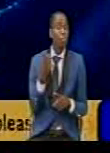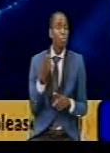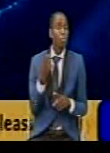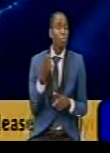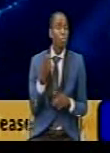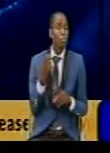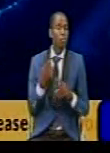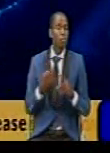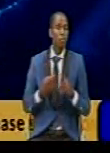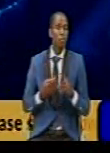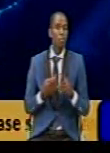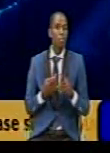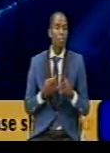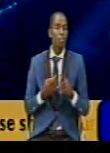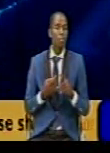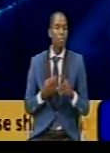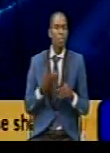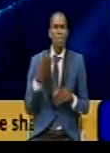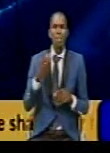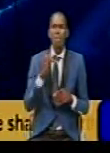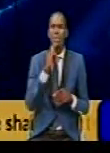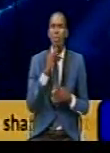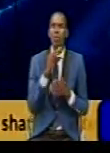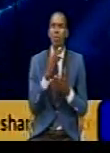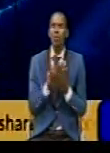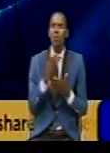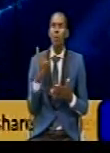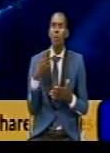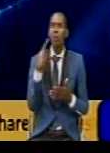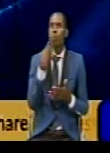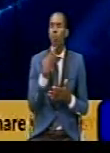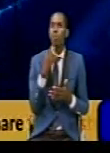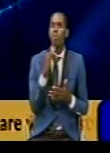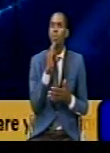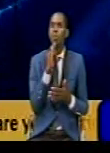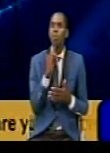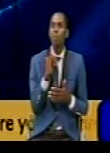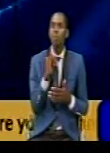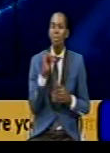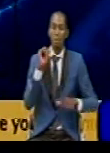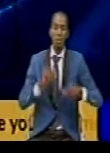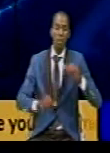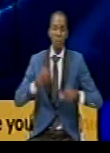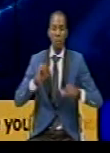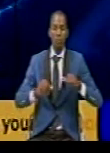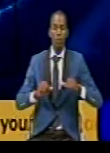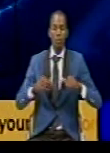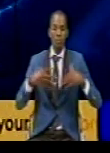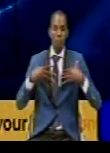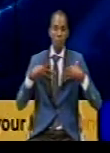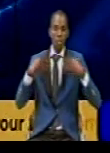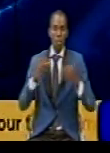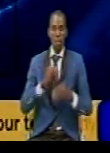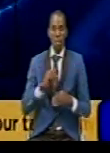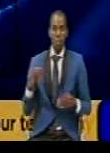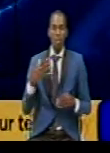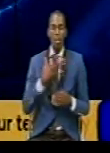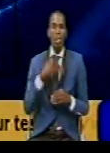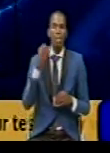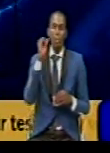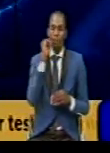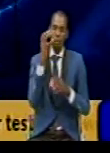from USA. Now, if you have been someone who's been doubting instantaneous